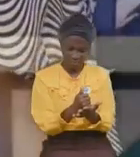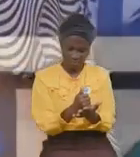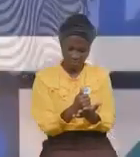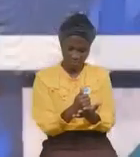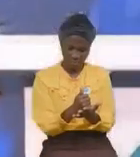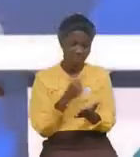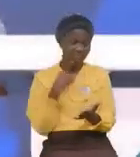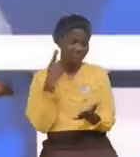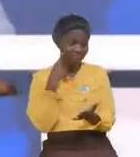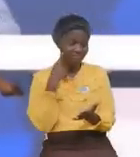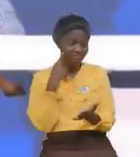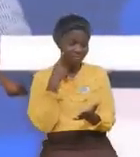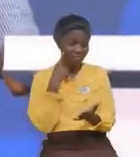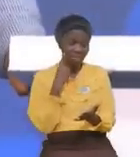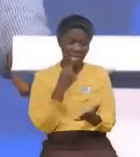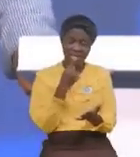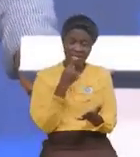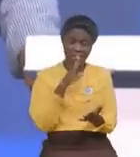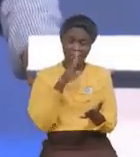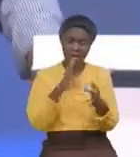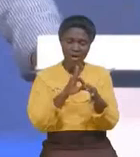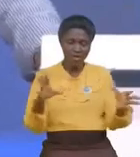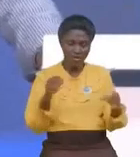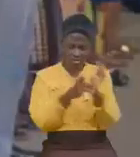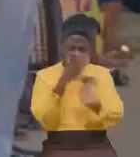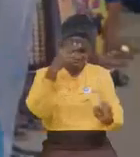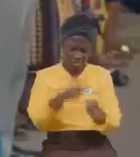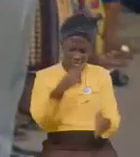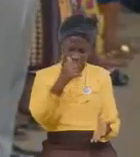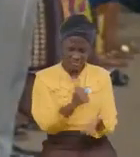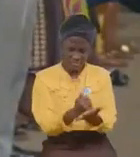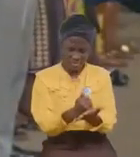Deaf tongues be loosed in Jesus' name.